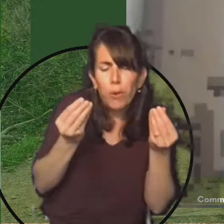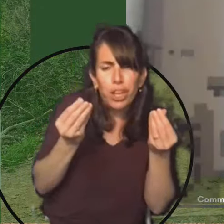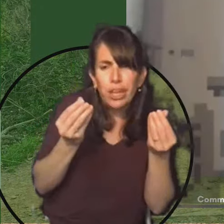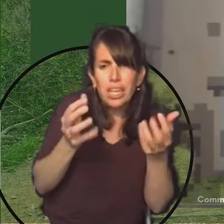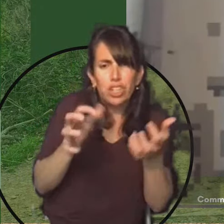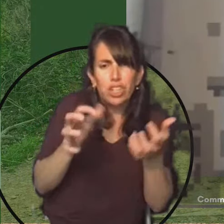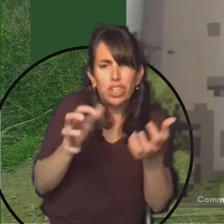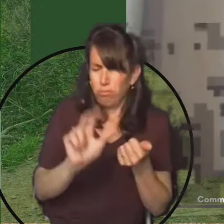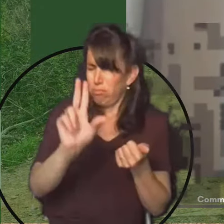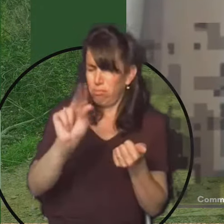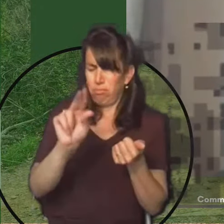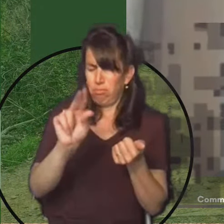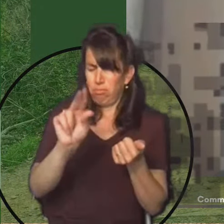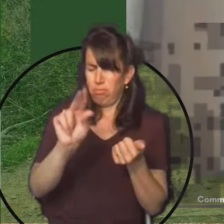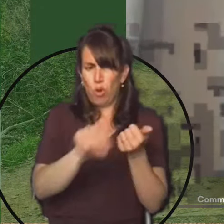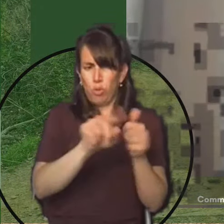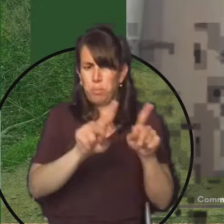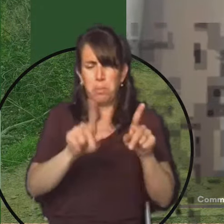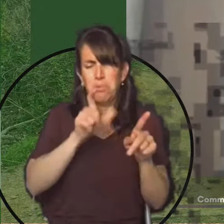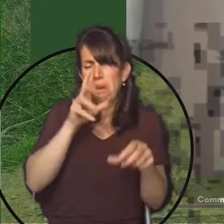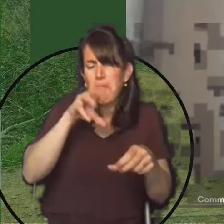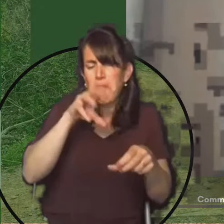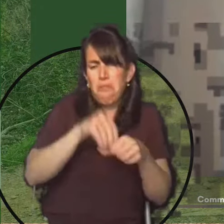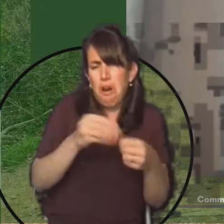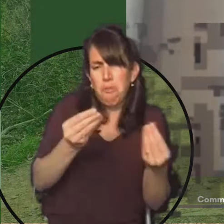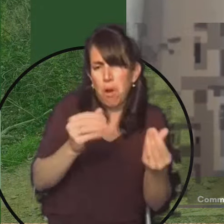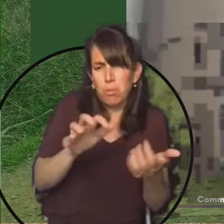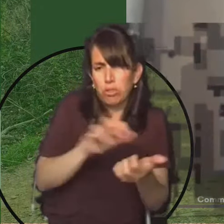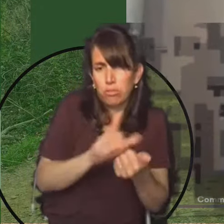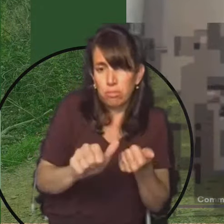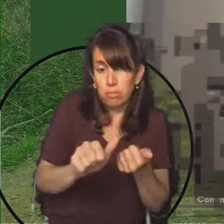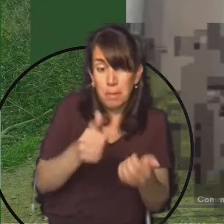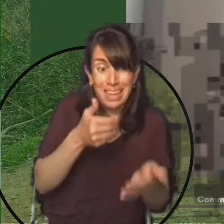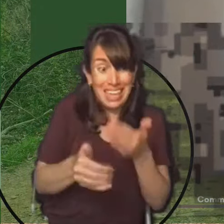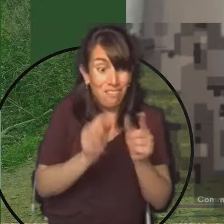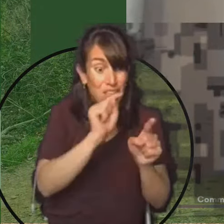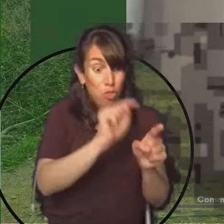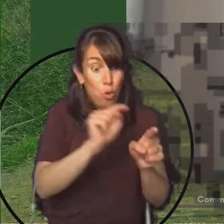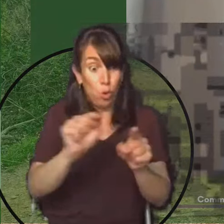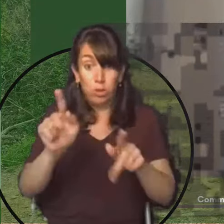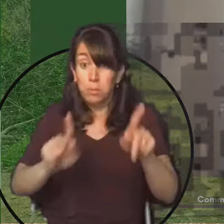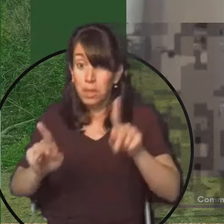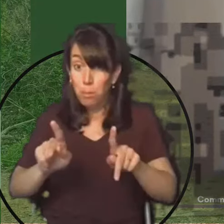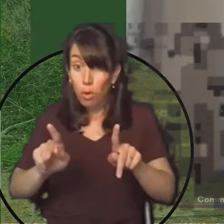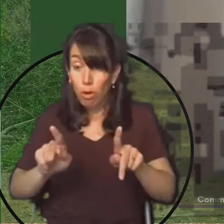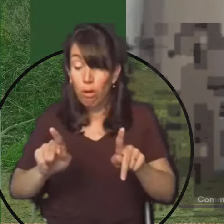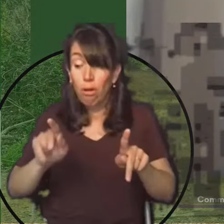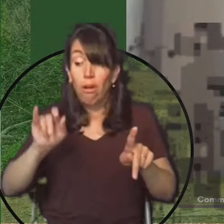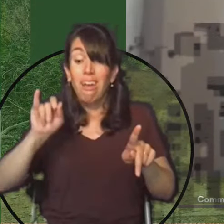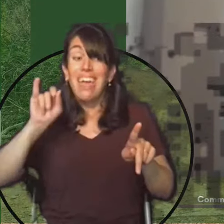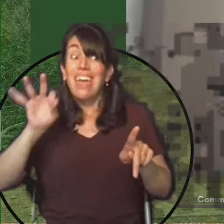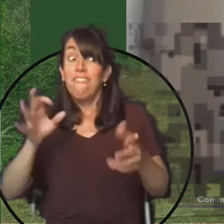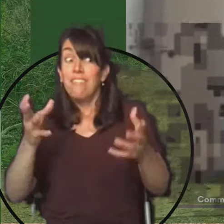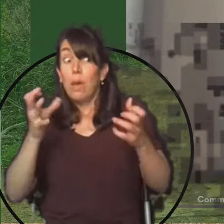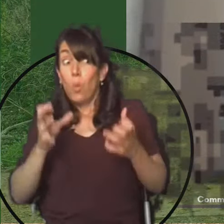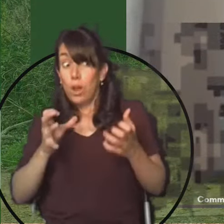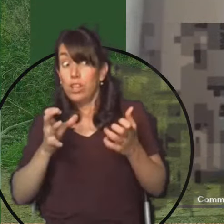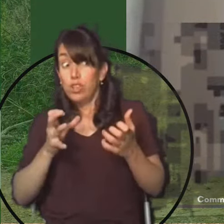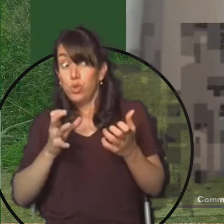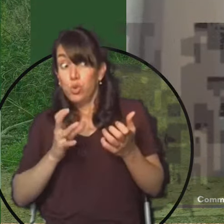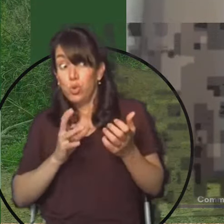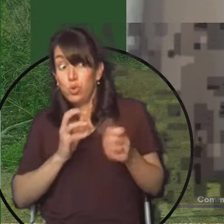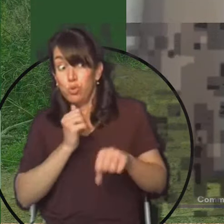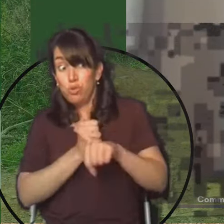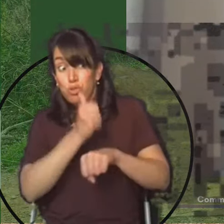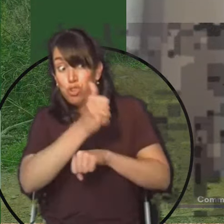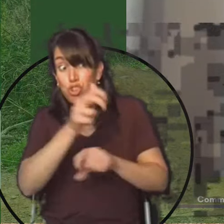property destruction. But even those folks, there are already charges if they wanted to so charge people who they had arrested doing that with property destruction. But